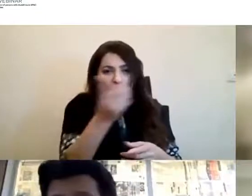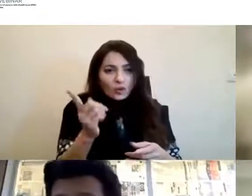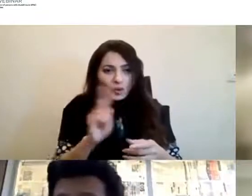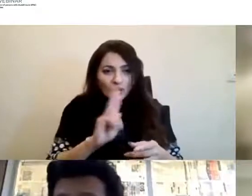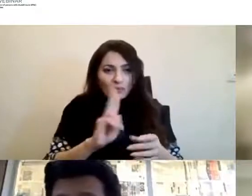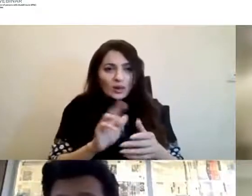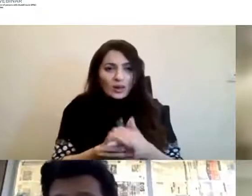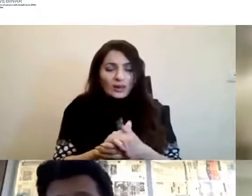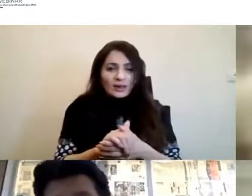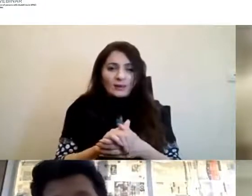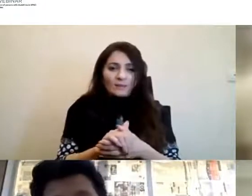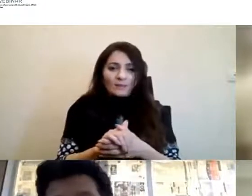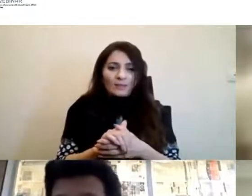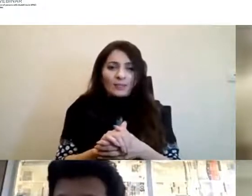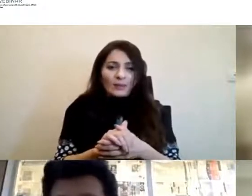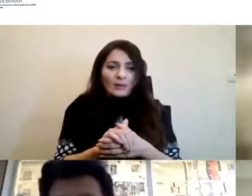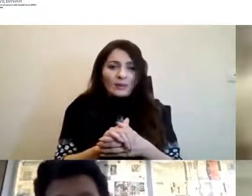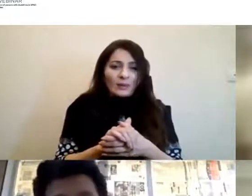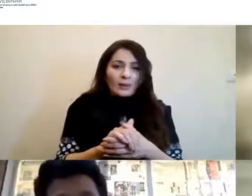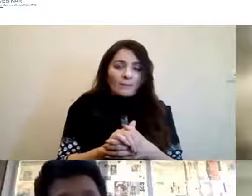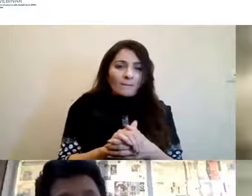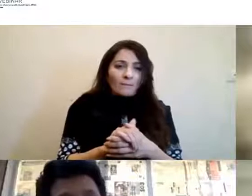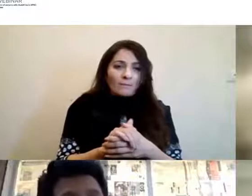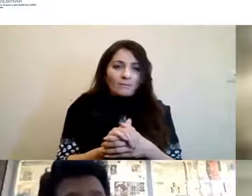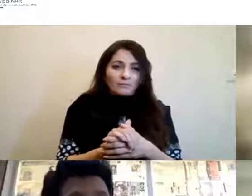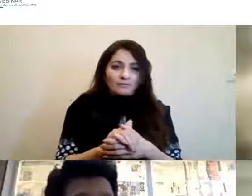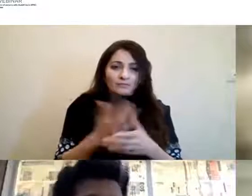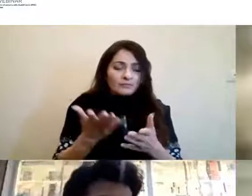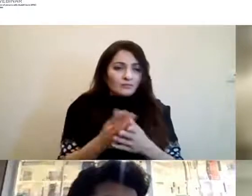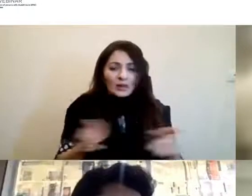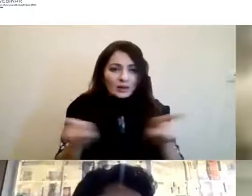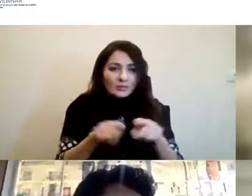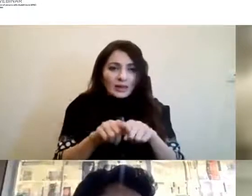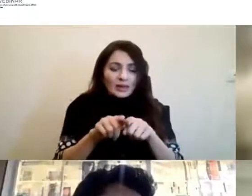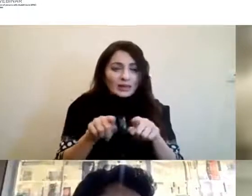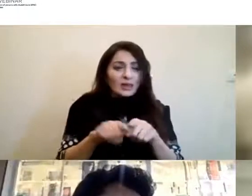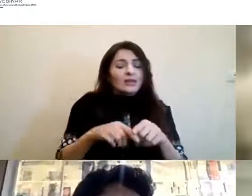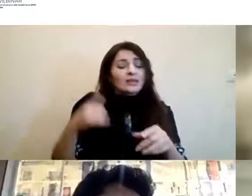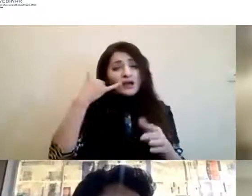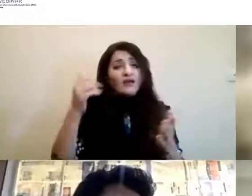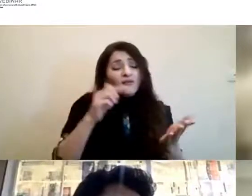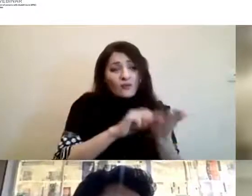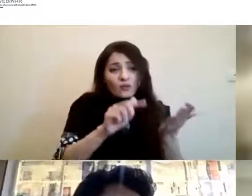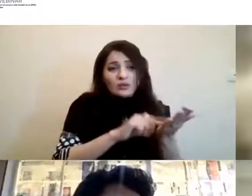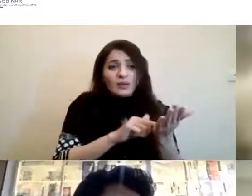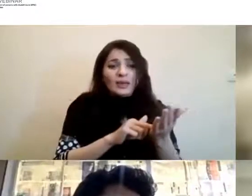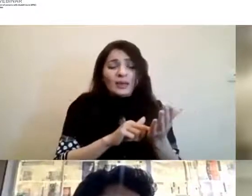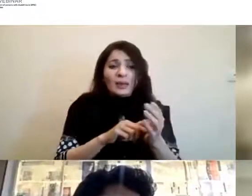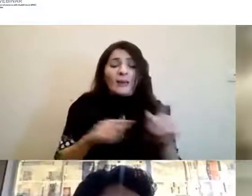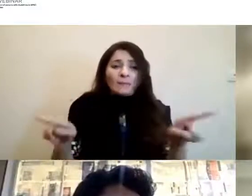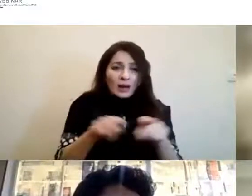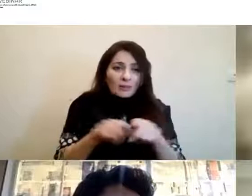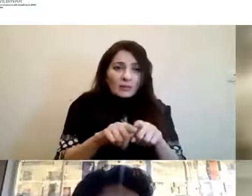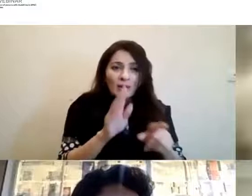start, having the same settings on each phone and being required by the developers, I think was a major